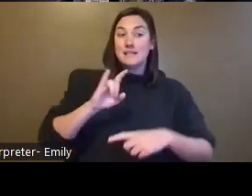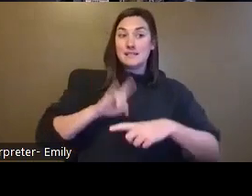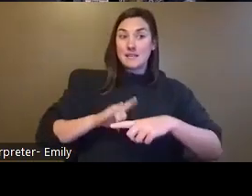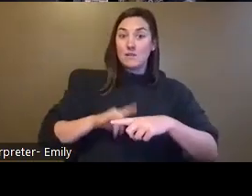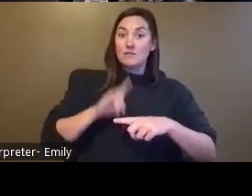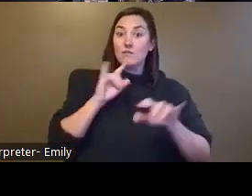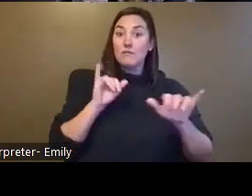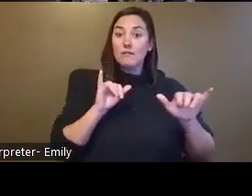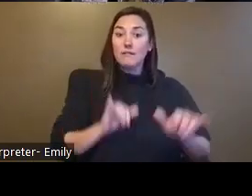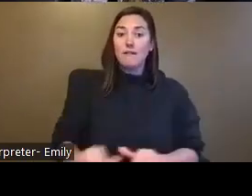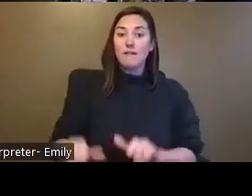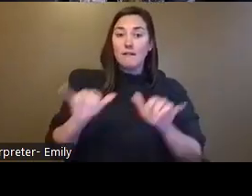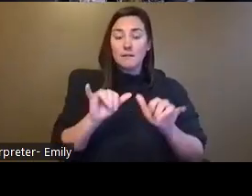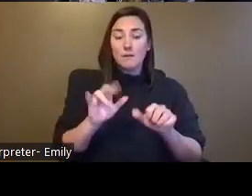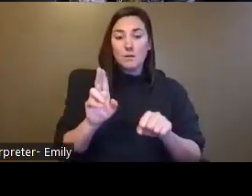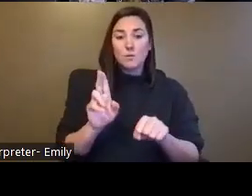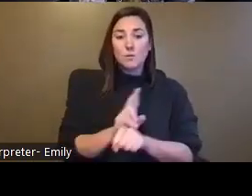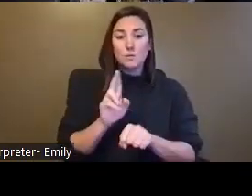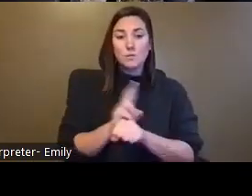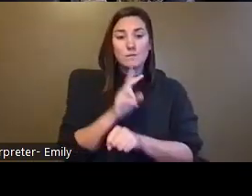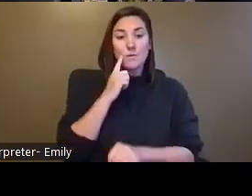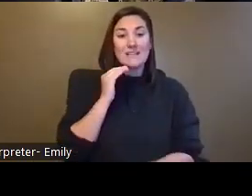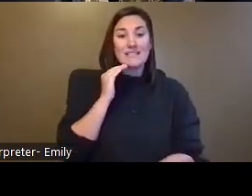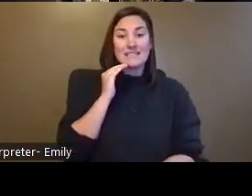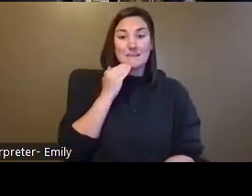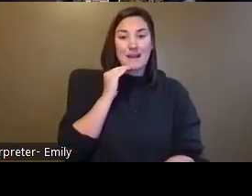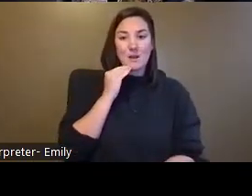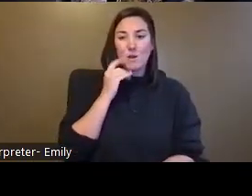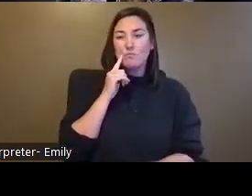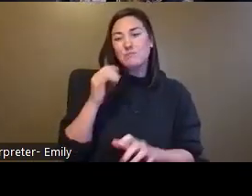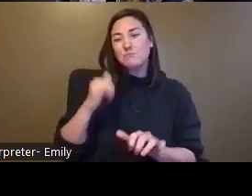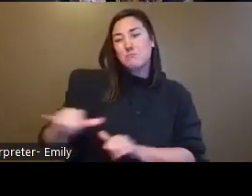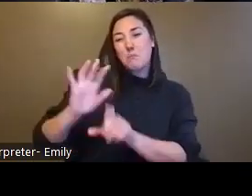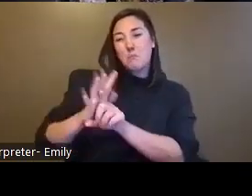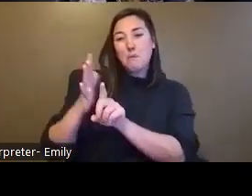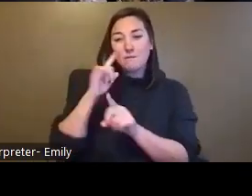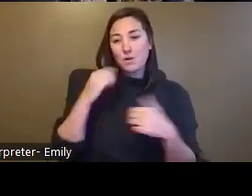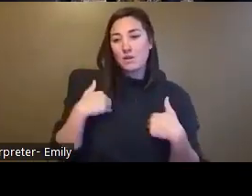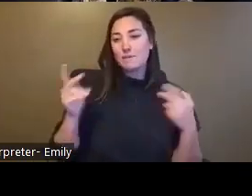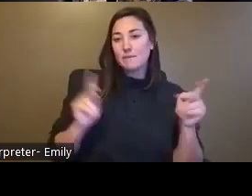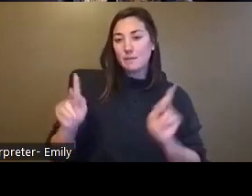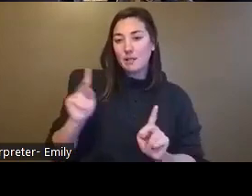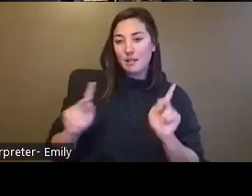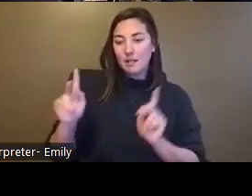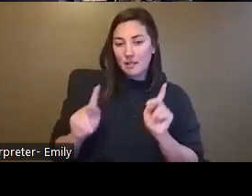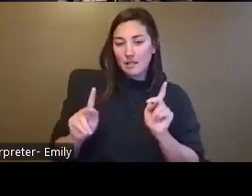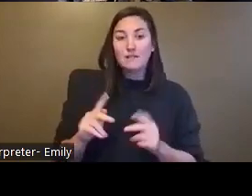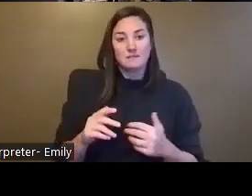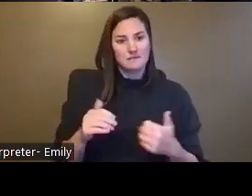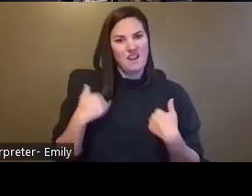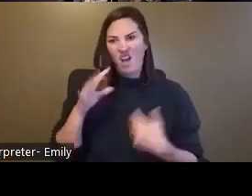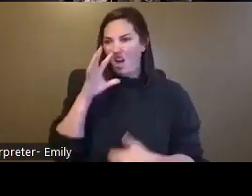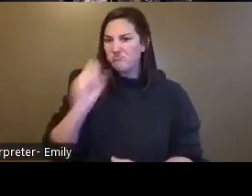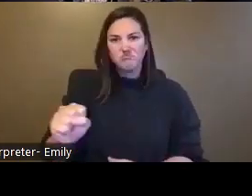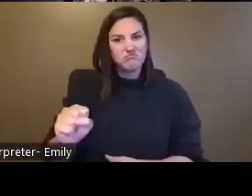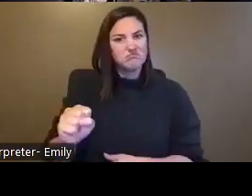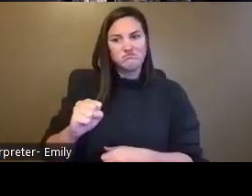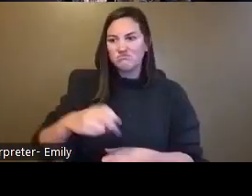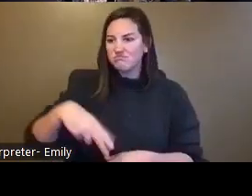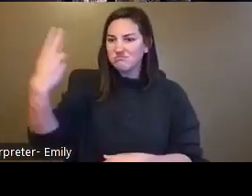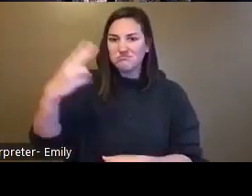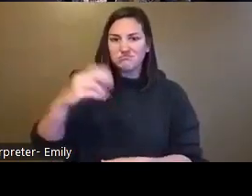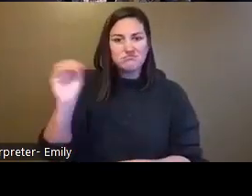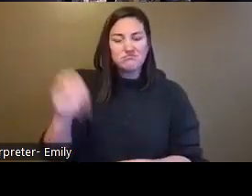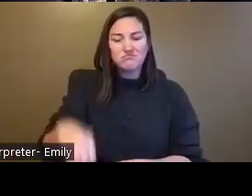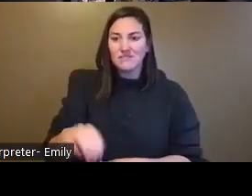commonly used tobacco delivery system among youth. So the youth it's definitely one of